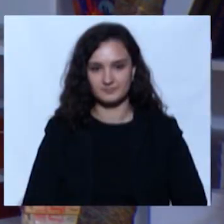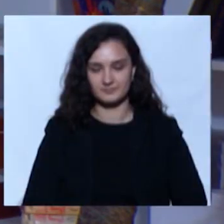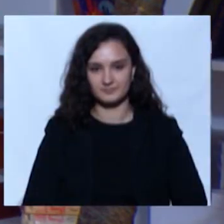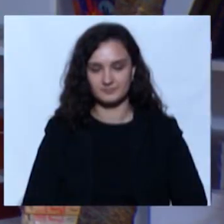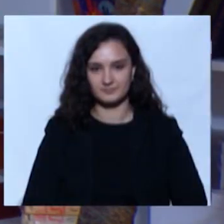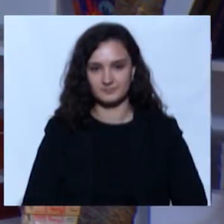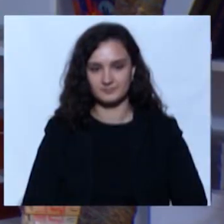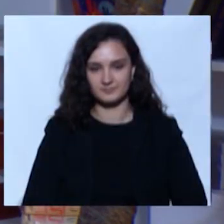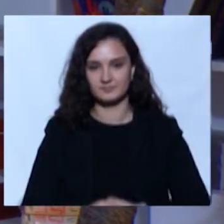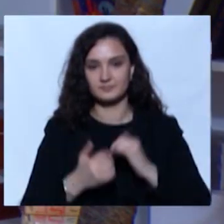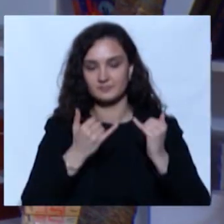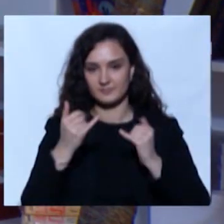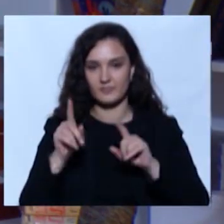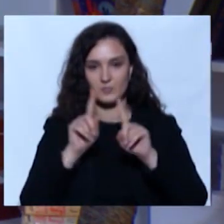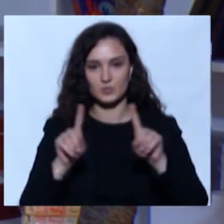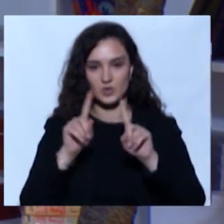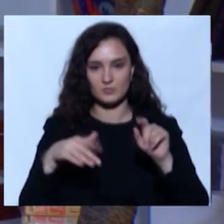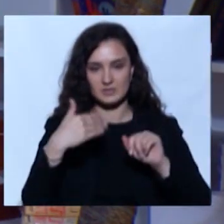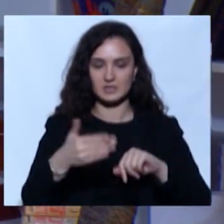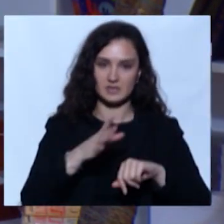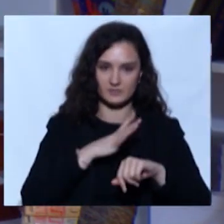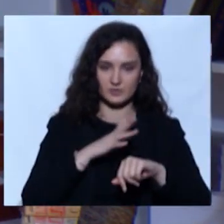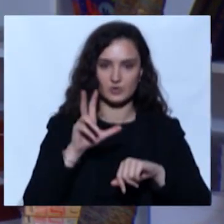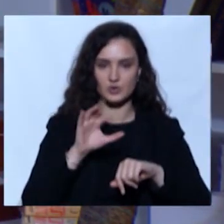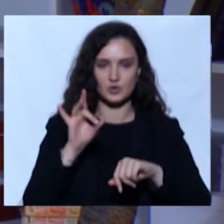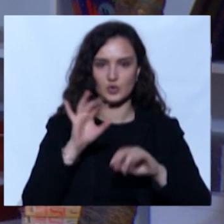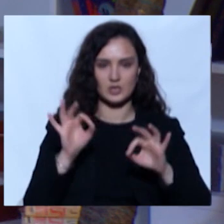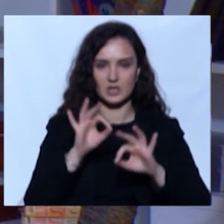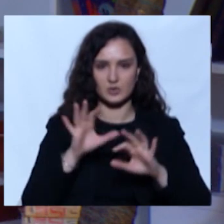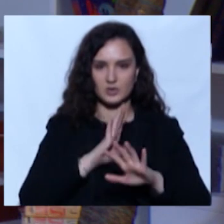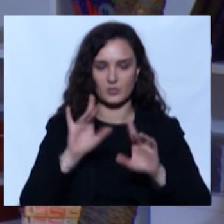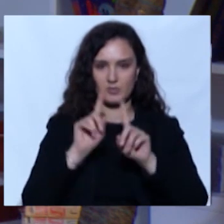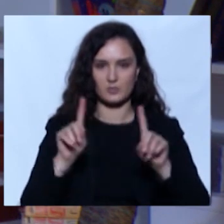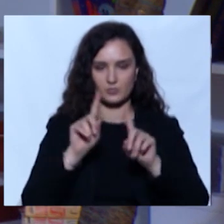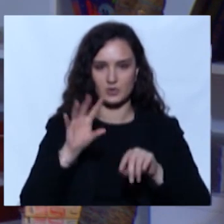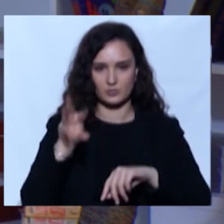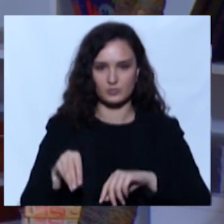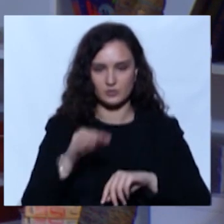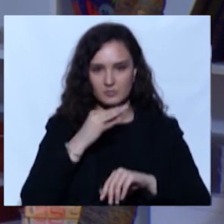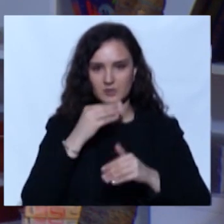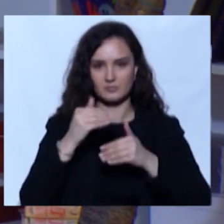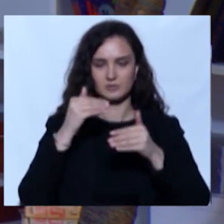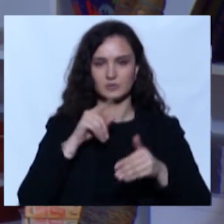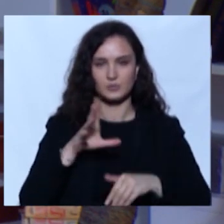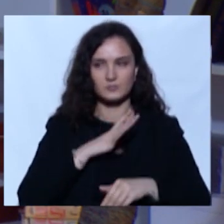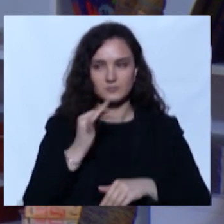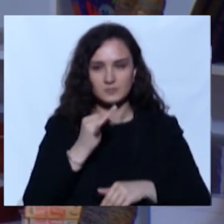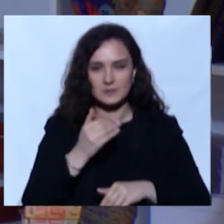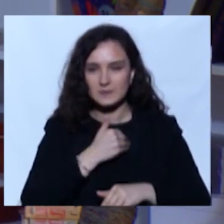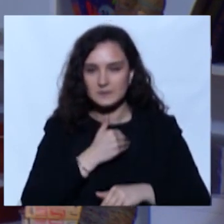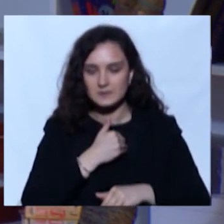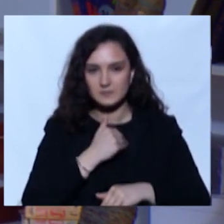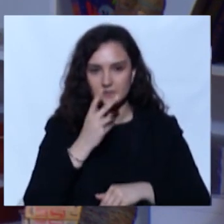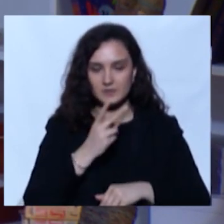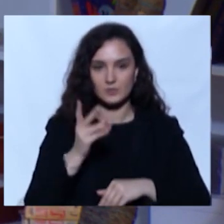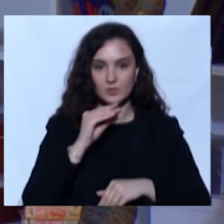Now they were in front of the museum. George had never been to a museum before. He was curious. When